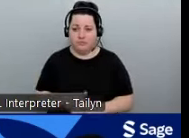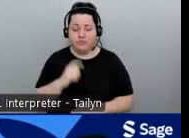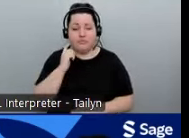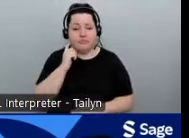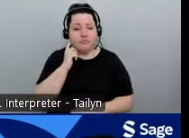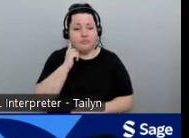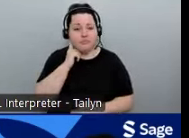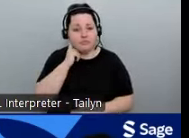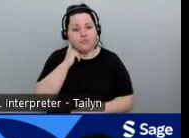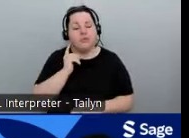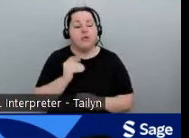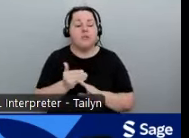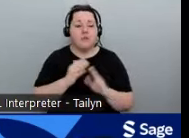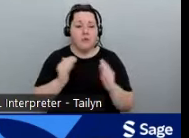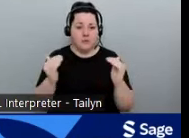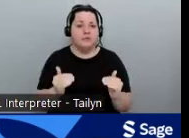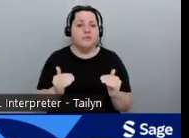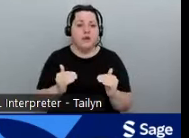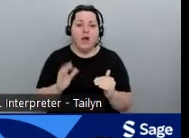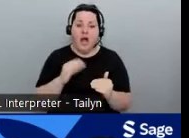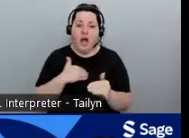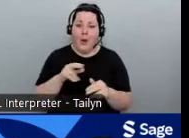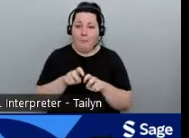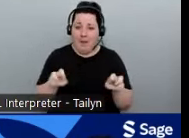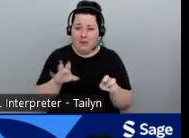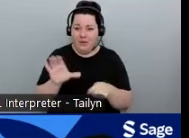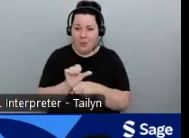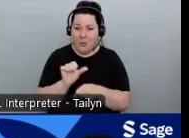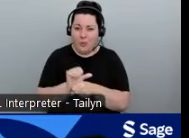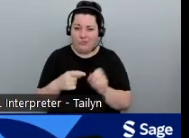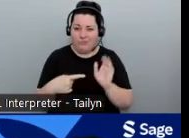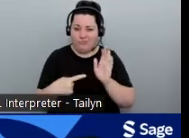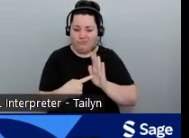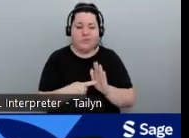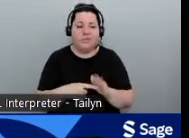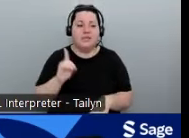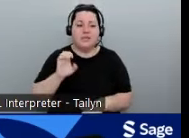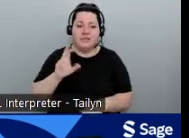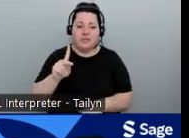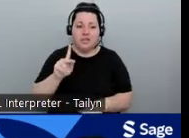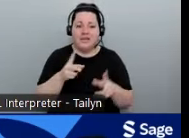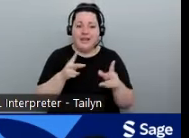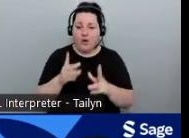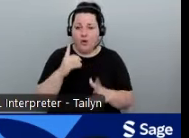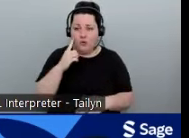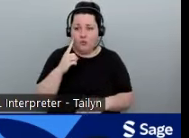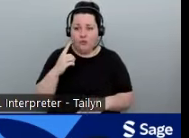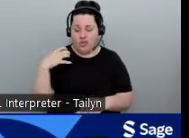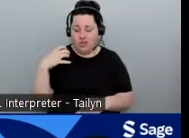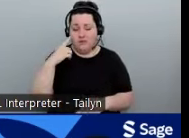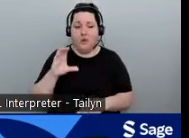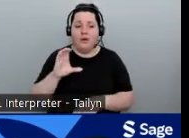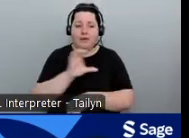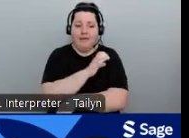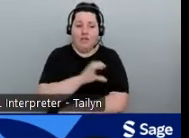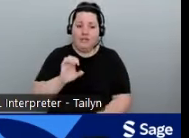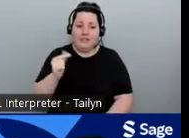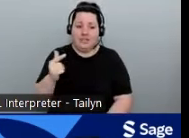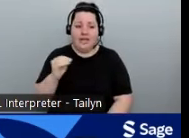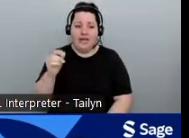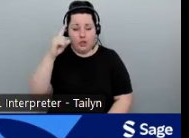Before we move on, I'd like to highlight some of the work by our panelists. As we mentioned, Derek is the editor-in-chief of Clinical EEG and